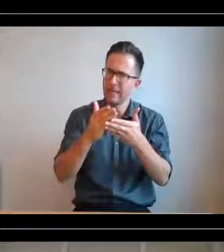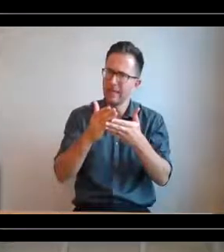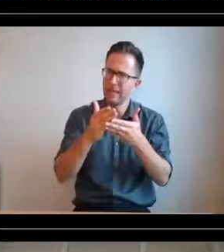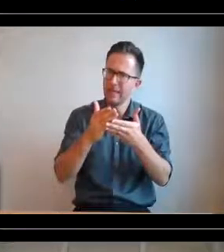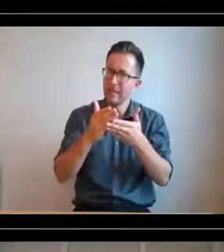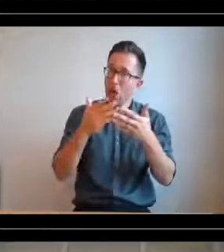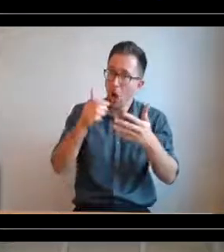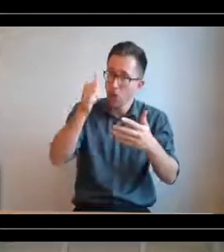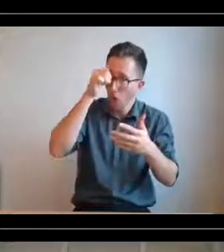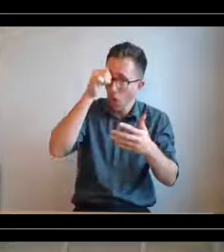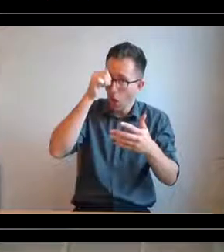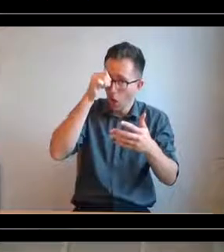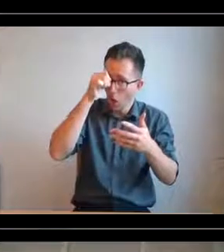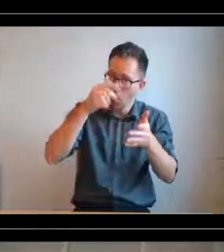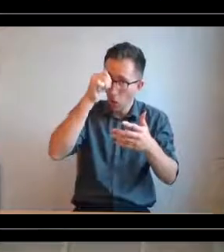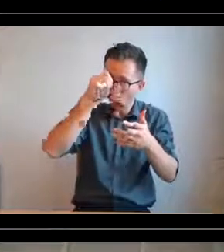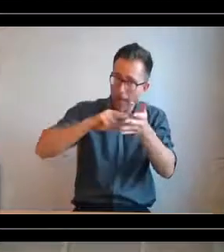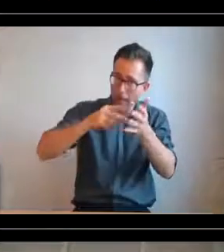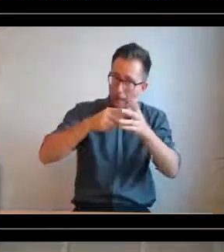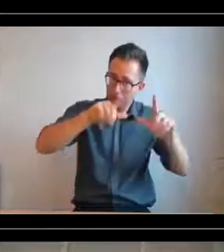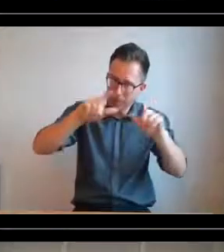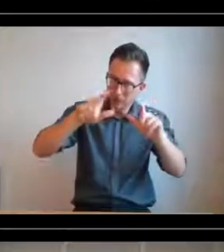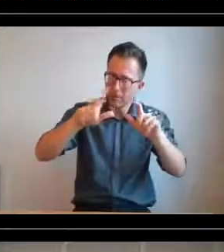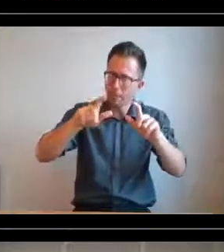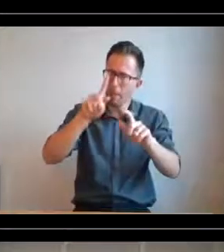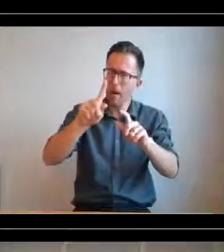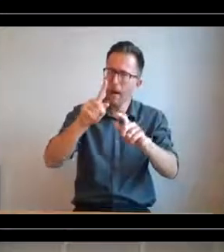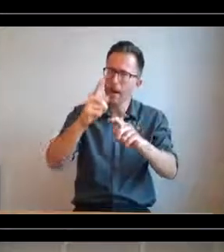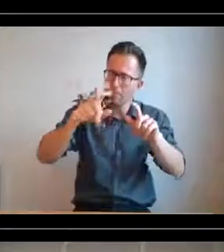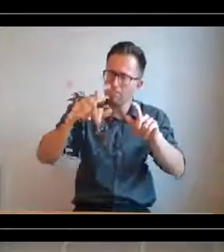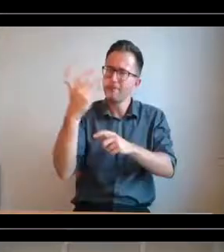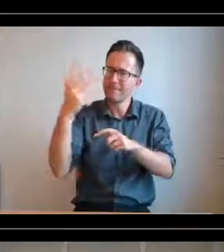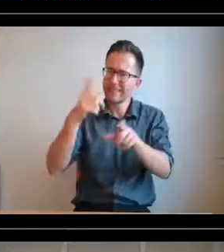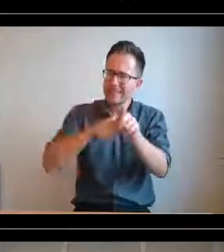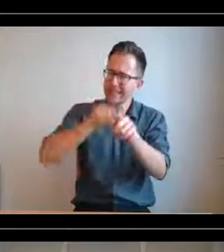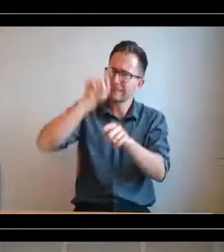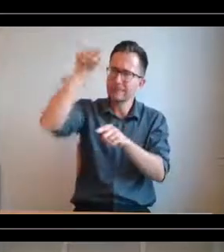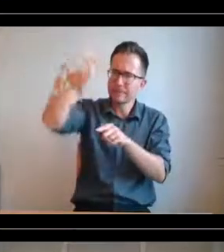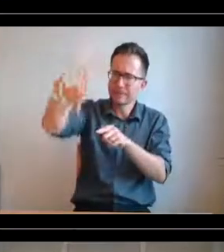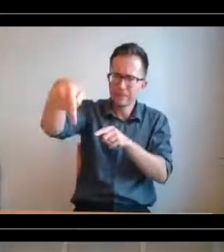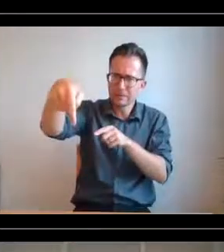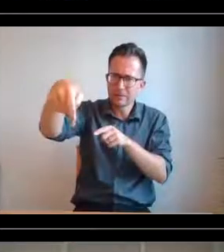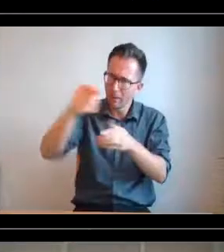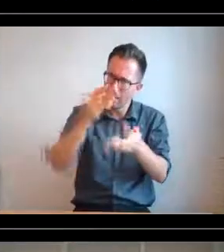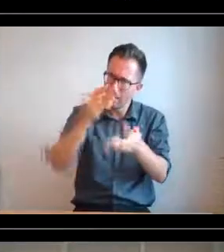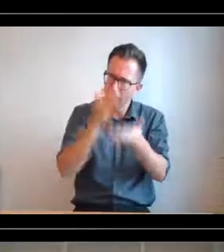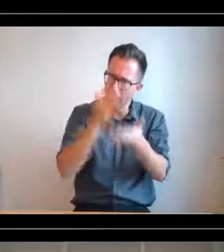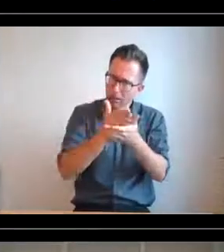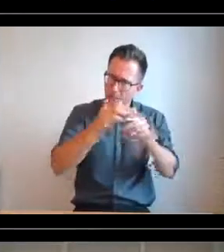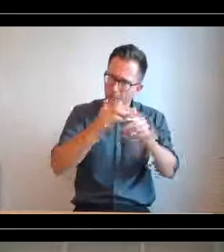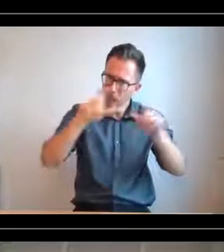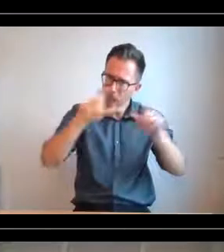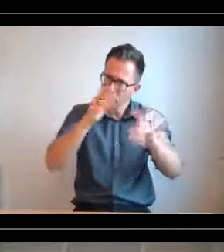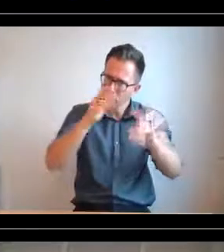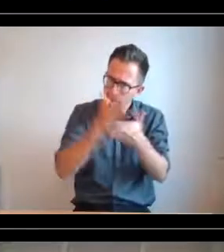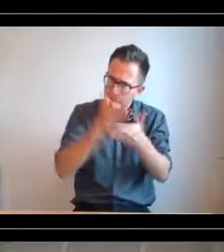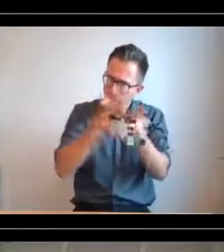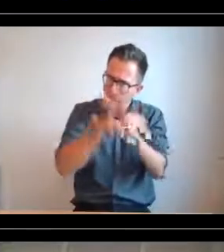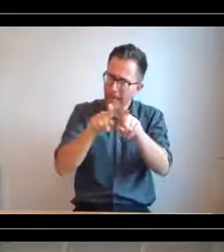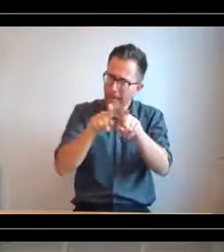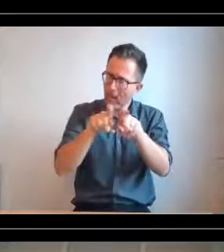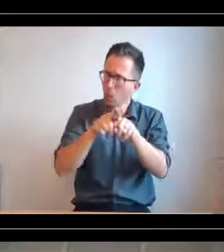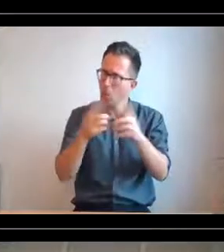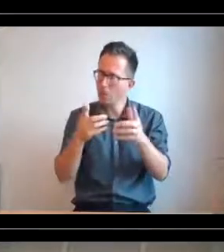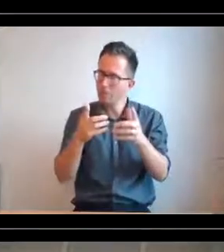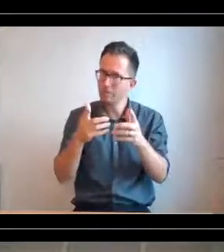after completion. This person has asked that those of us on whom this has an